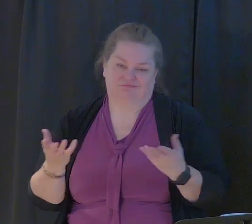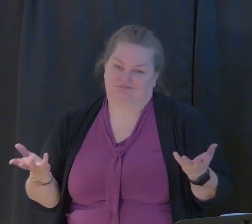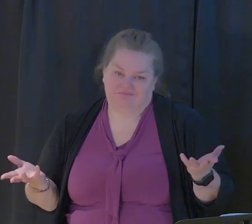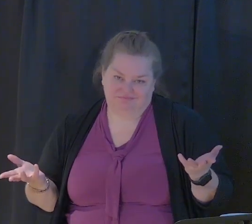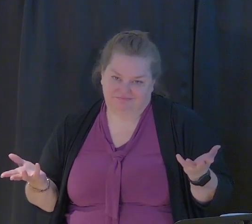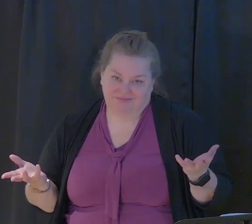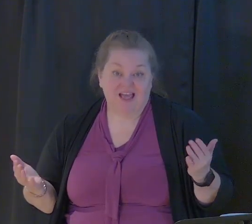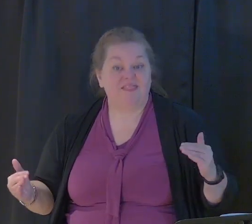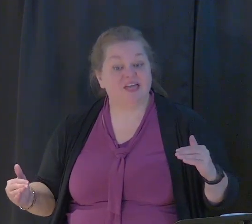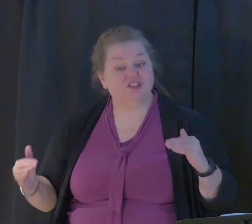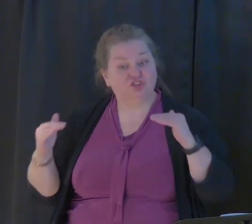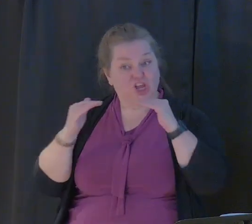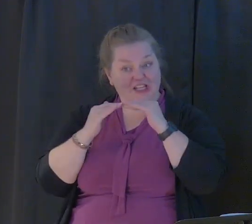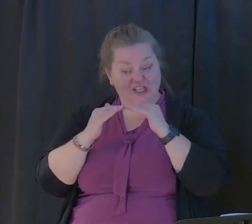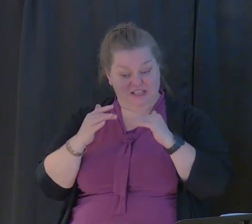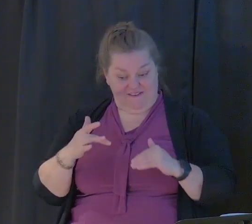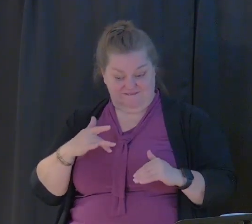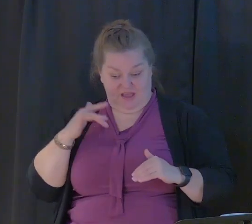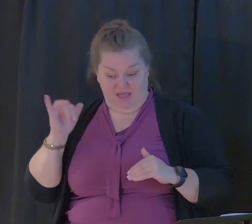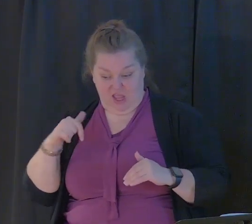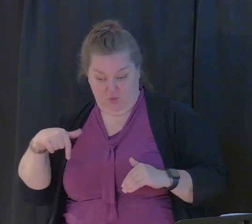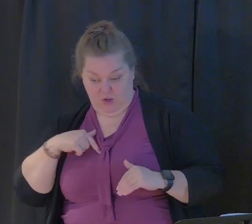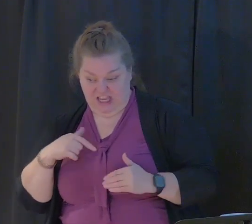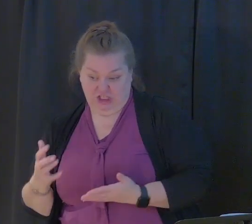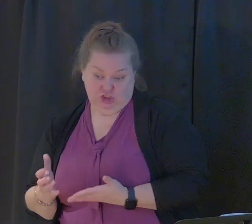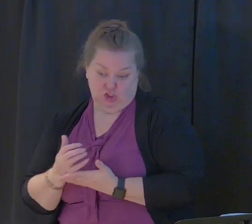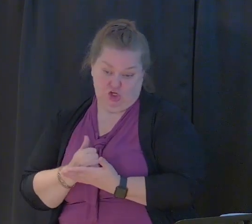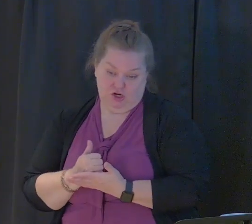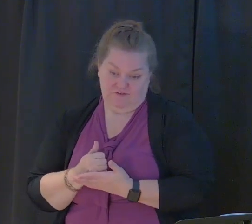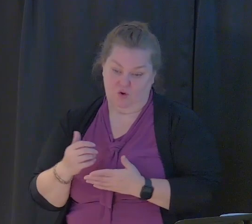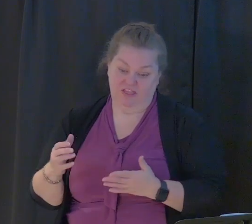The justice that we feel that we deserve or need.